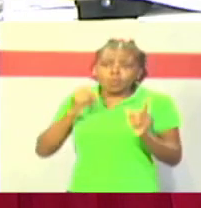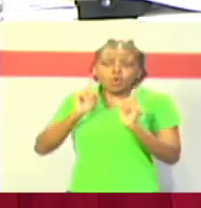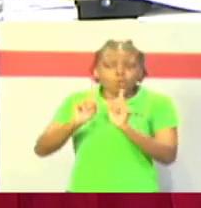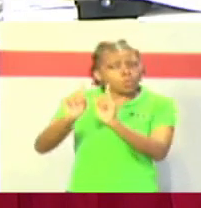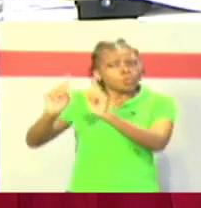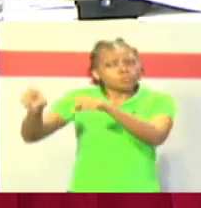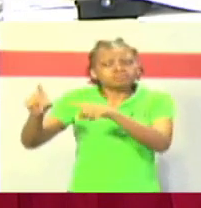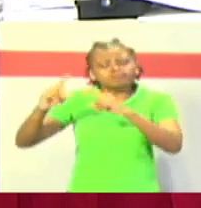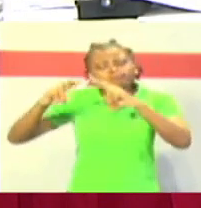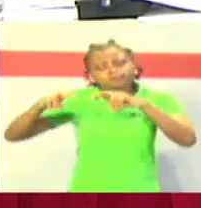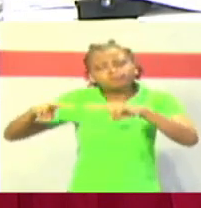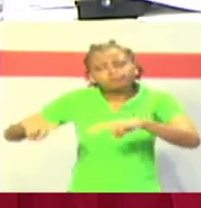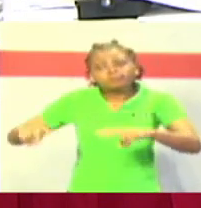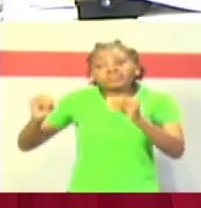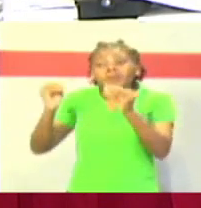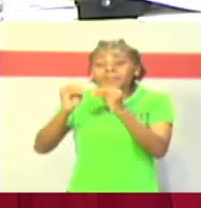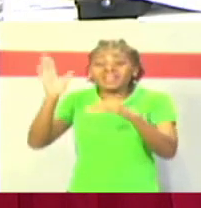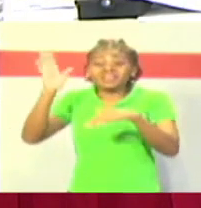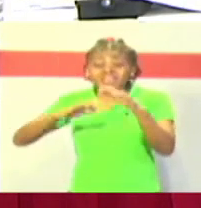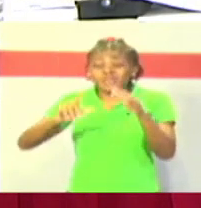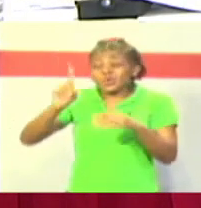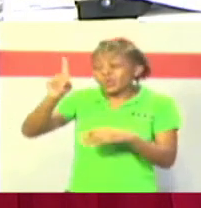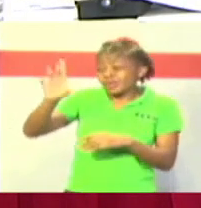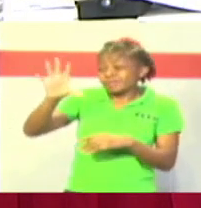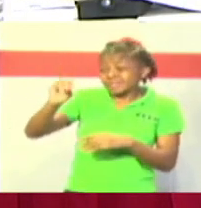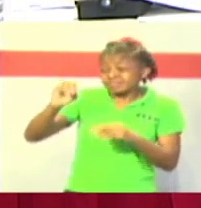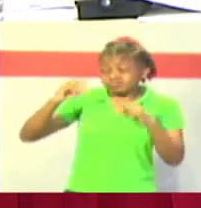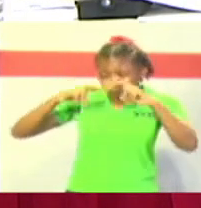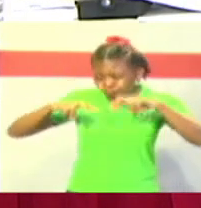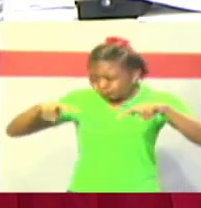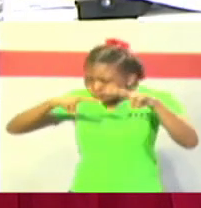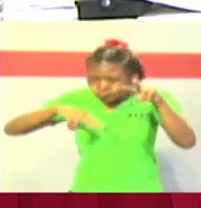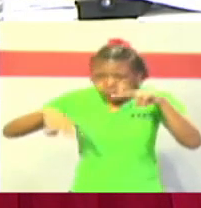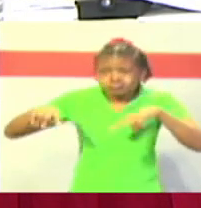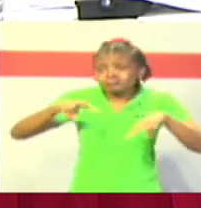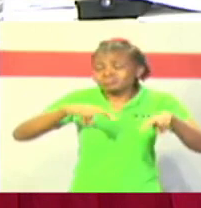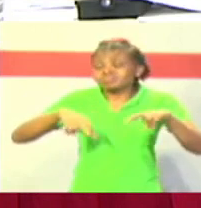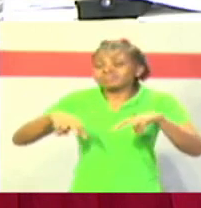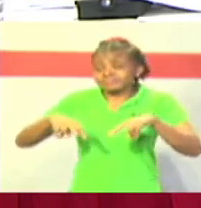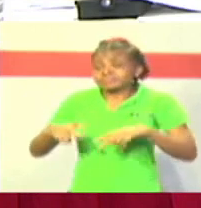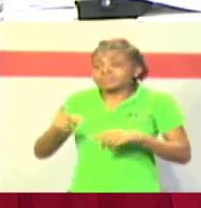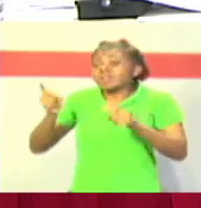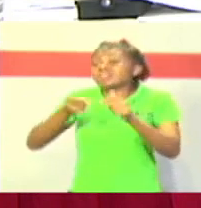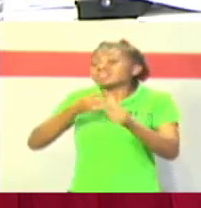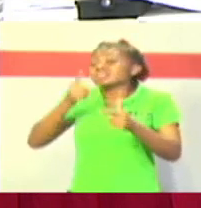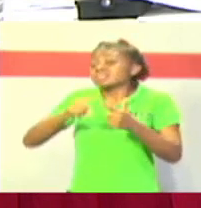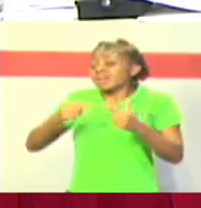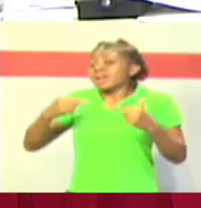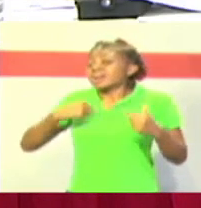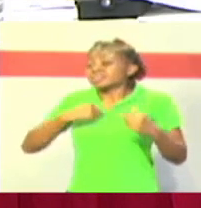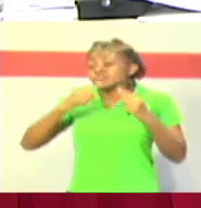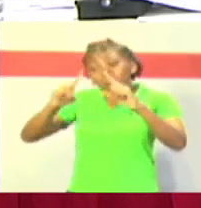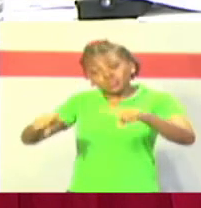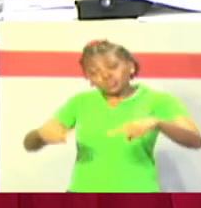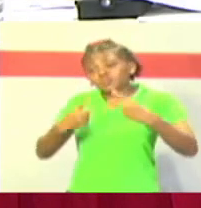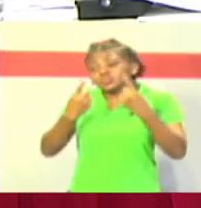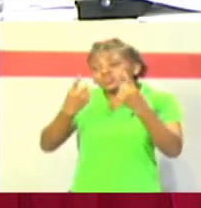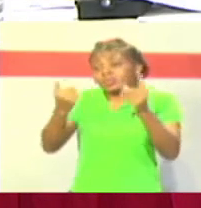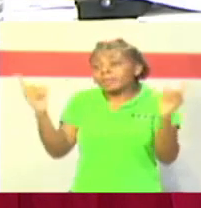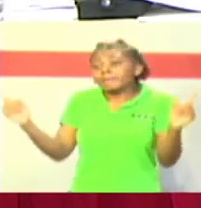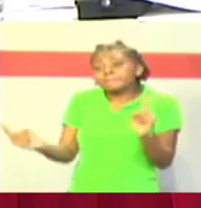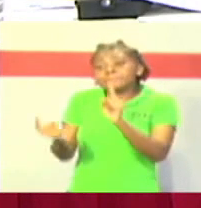Friday last week. I'm having a meeting again with the enforcement agencies right after this press conference to go through the types